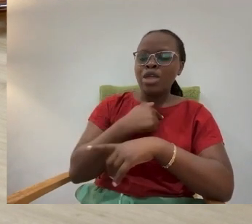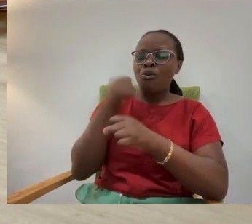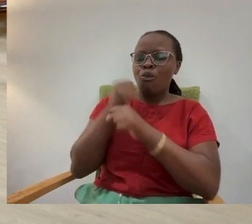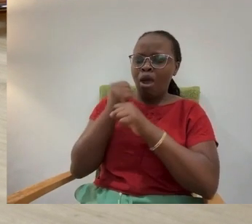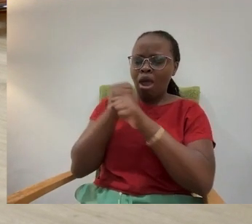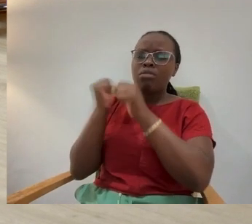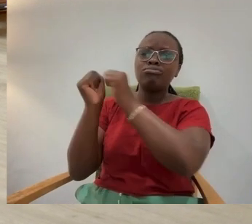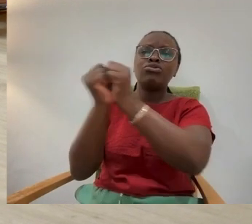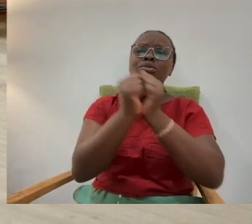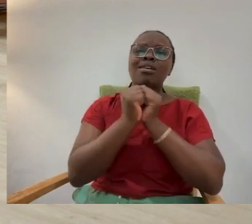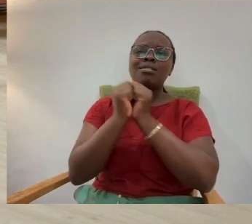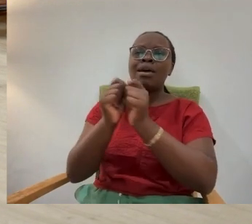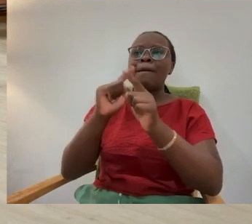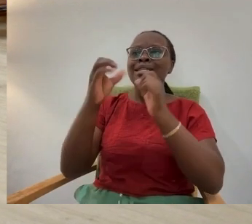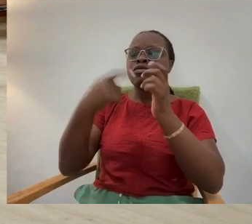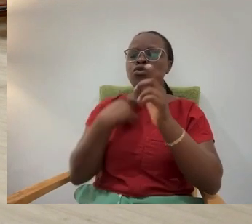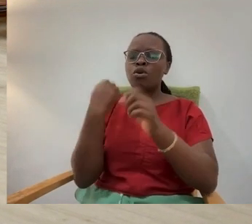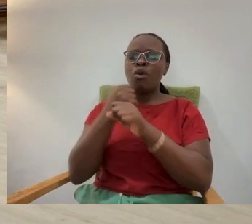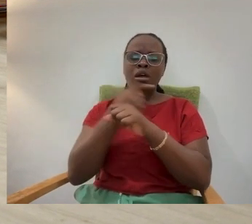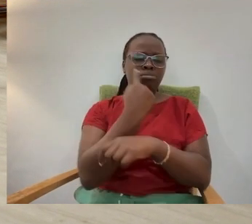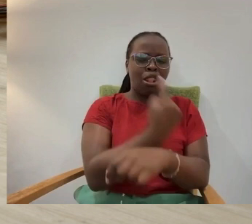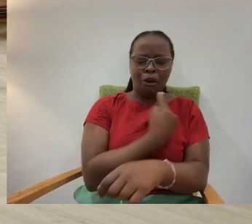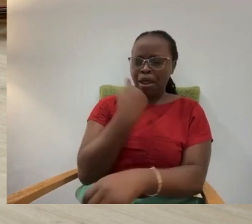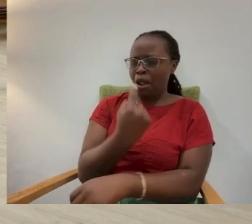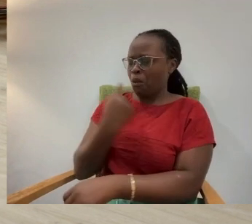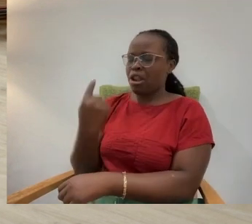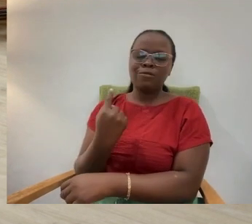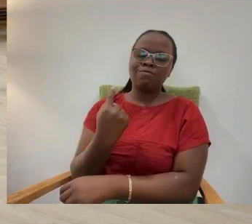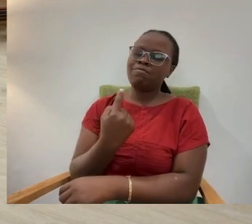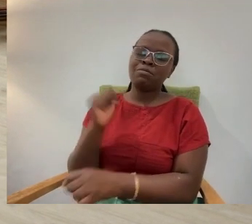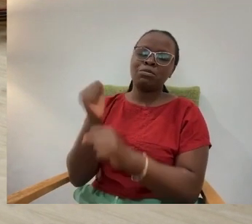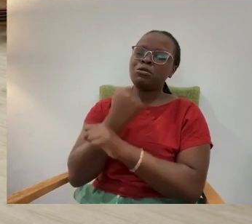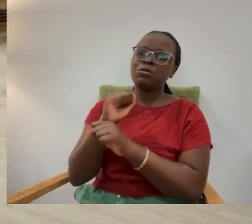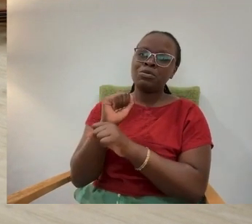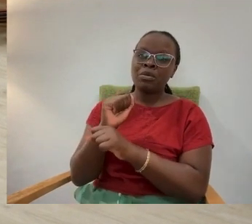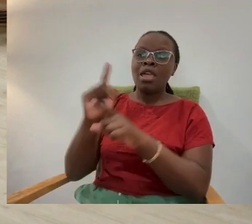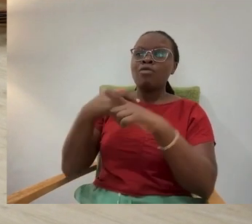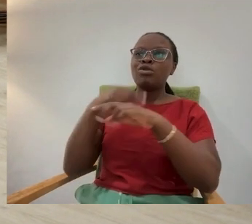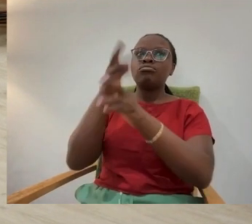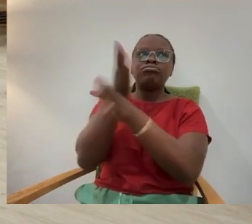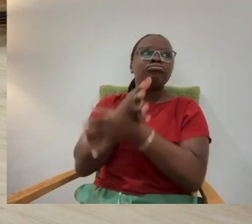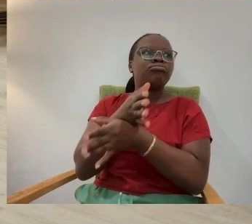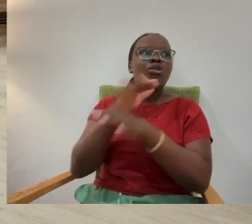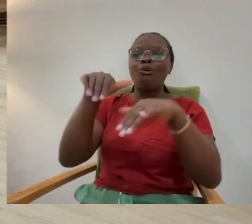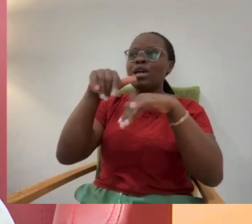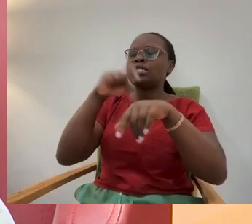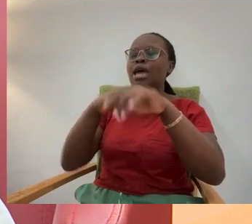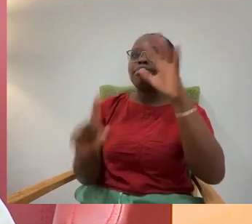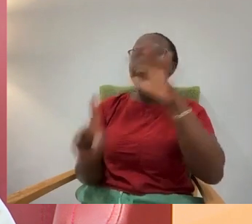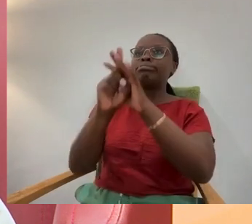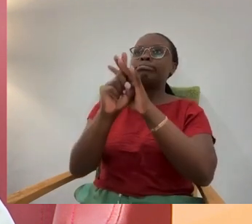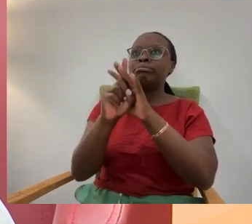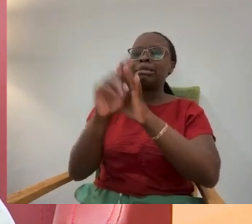together, because if we sit down and wait for these disasters to strike, then it becomes a little bit hard,